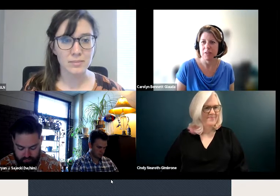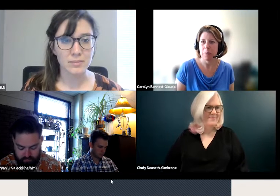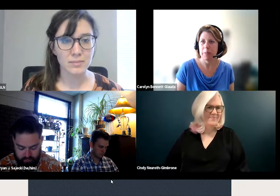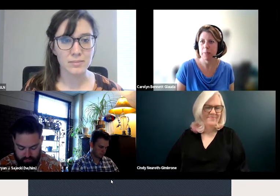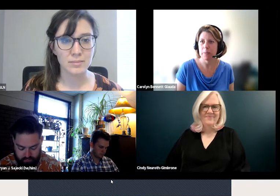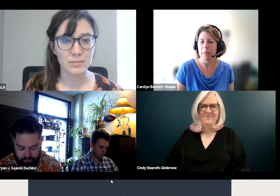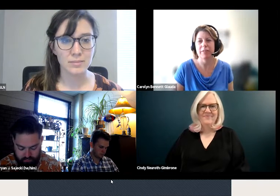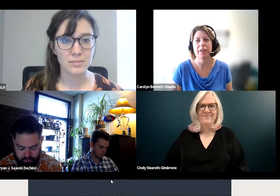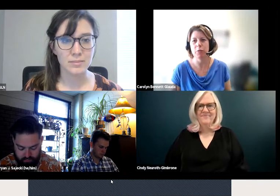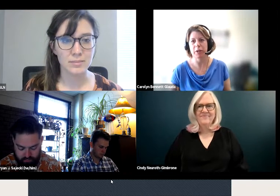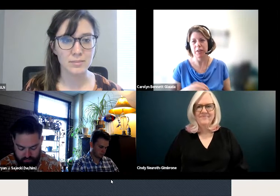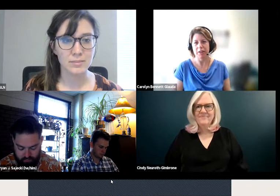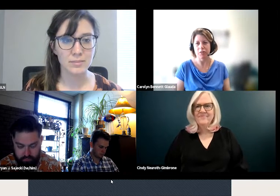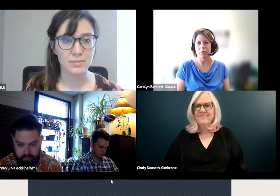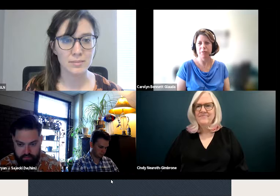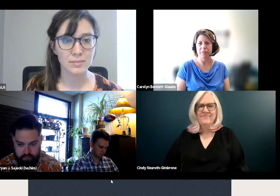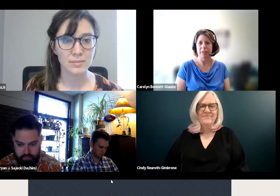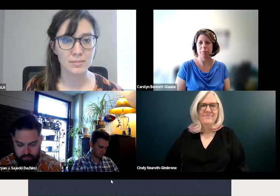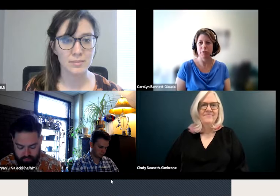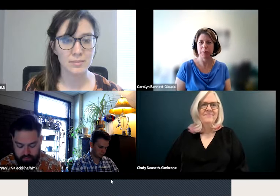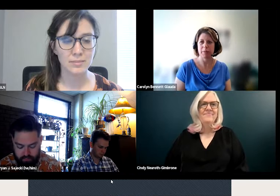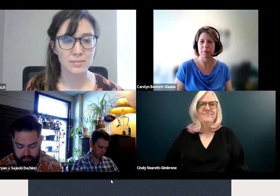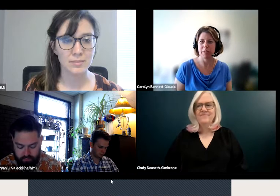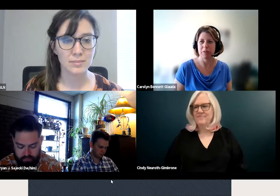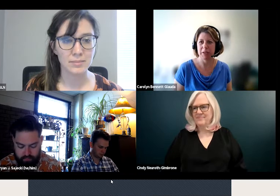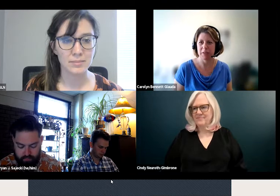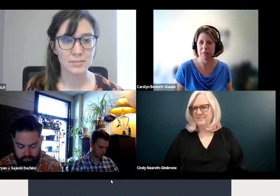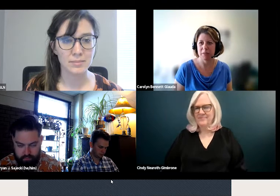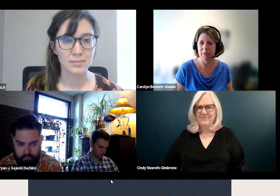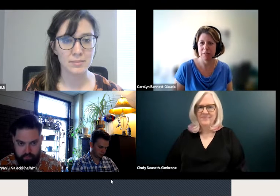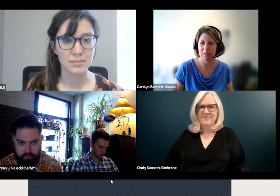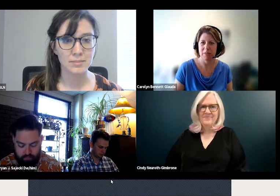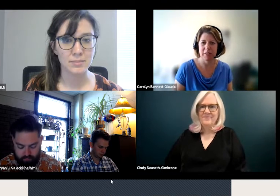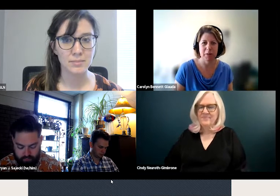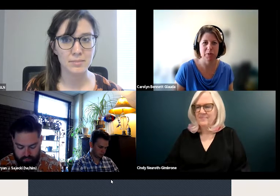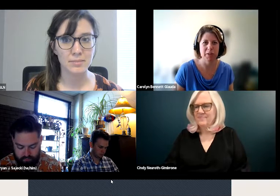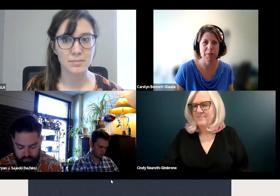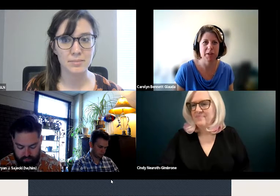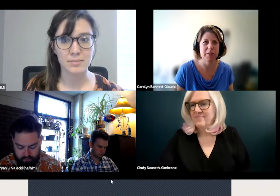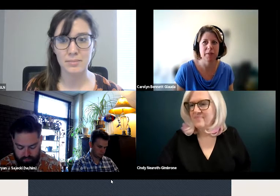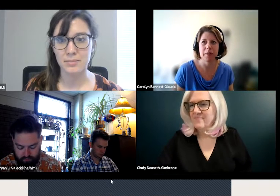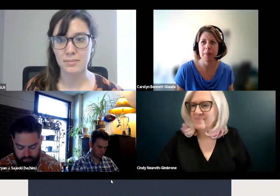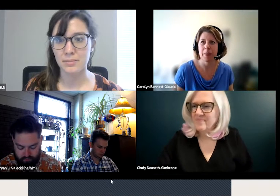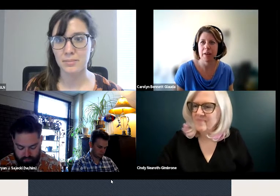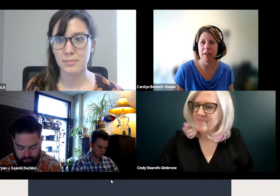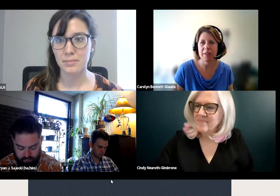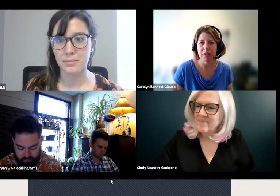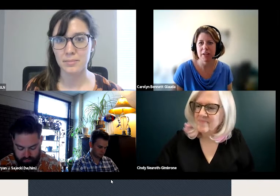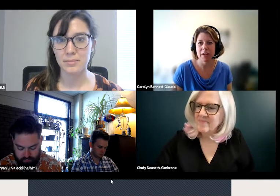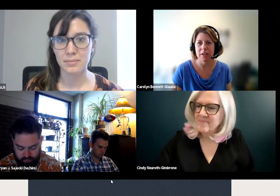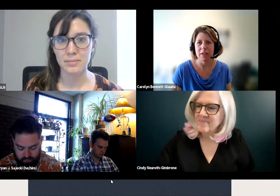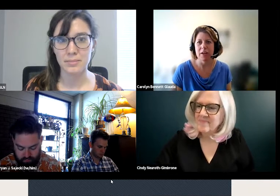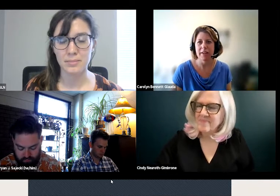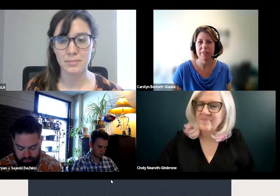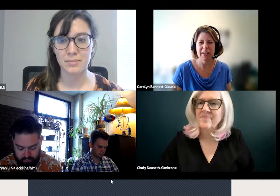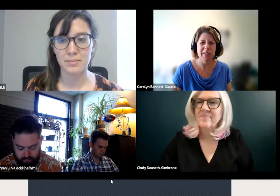All right, so maybe, oh, it's not even 1 o'clock yet, so we do have a second before we need to begin. Let that person come in here. I'll give it